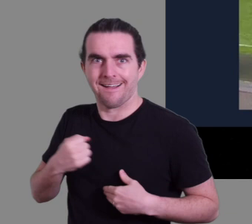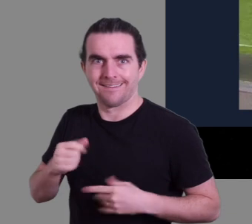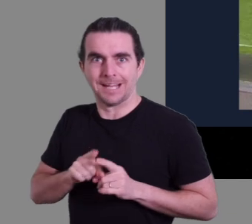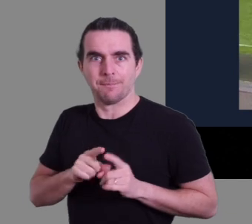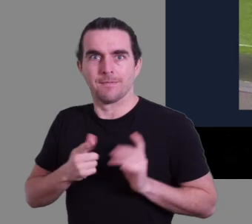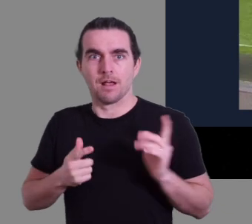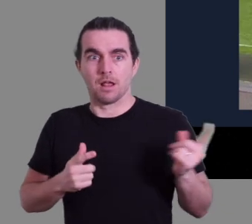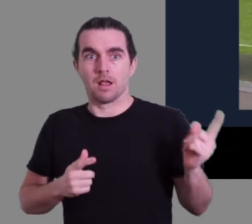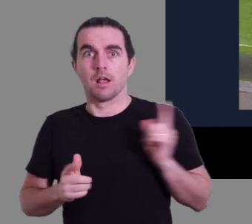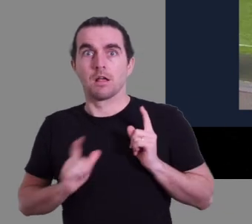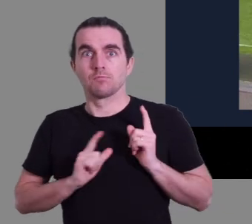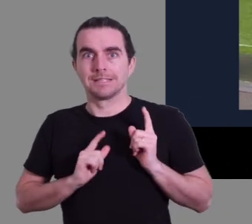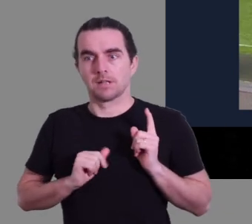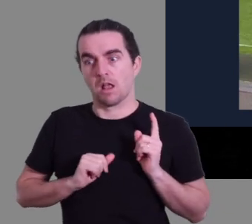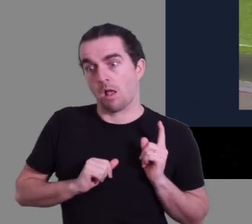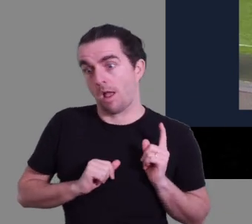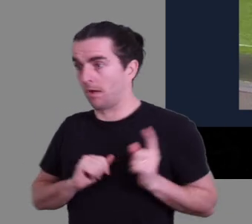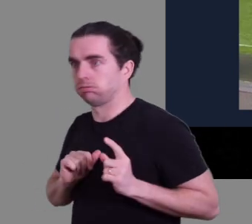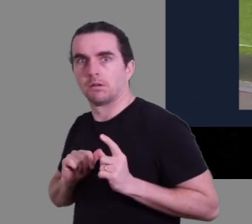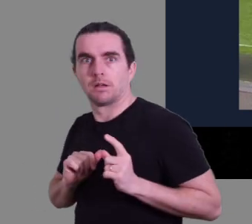way and outspins